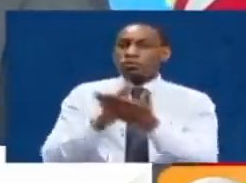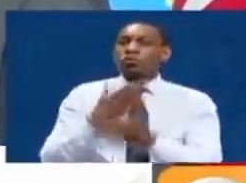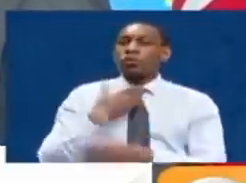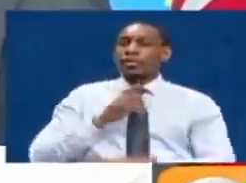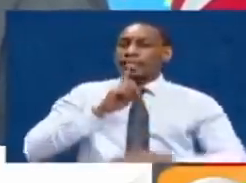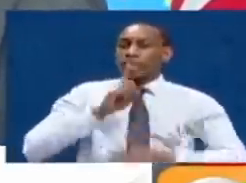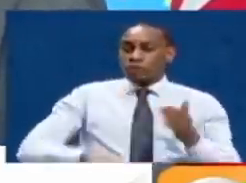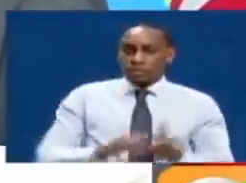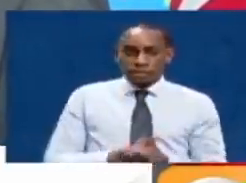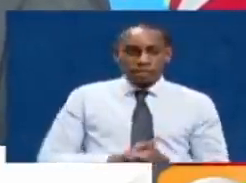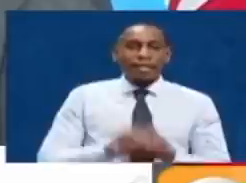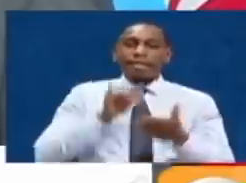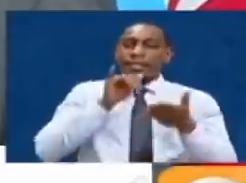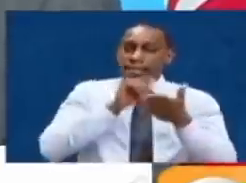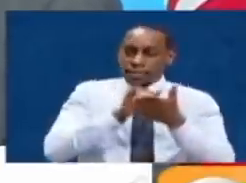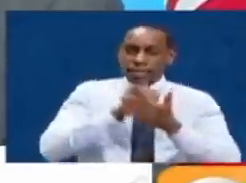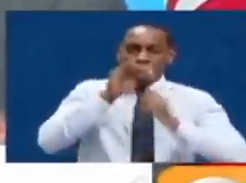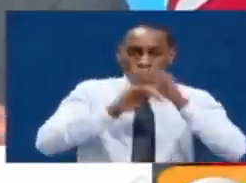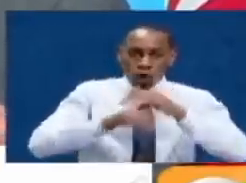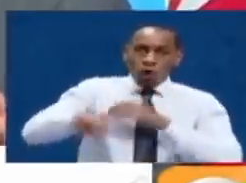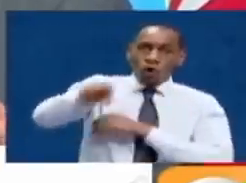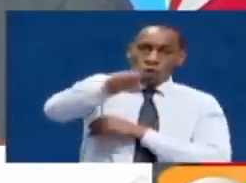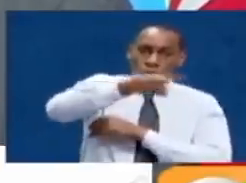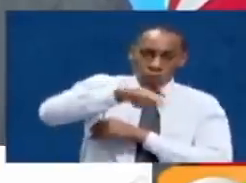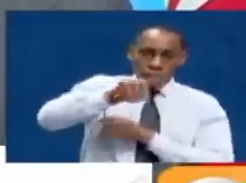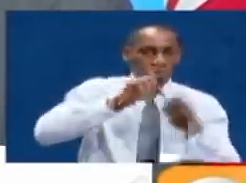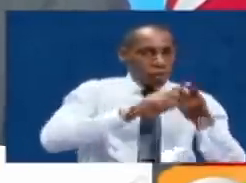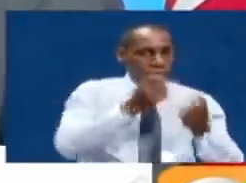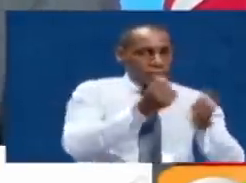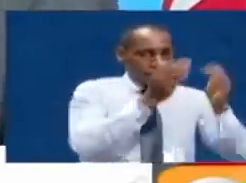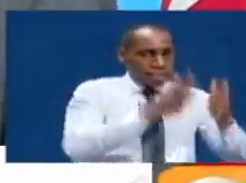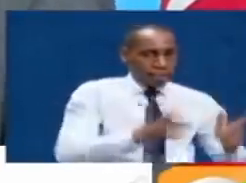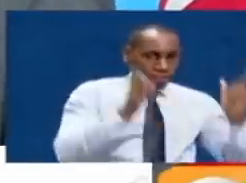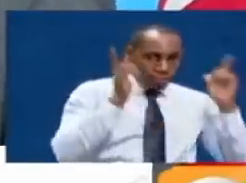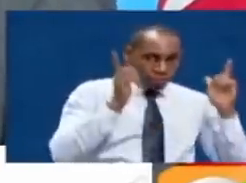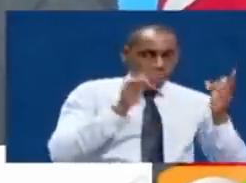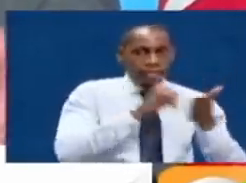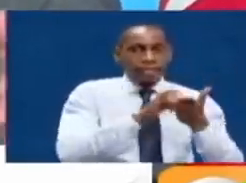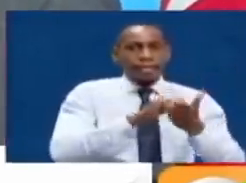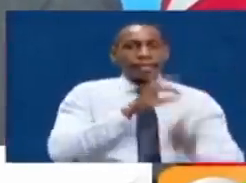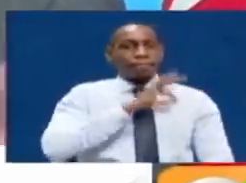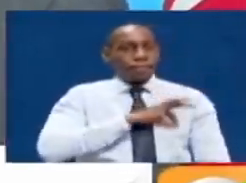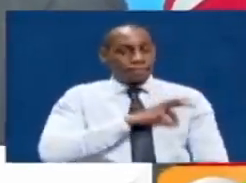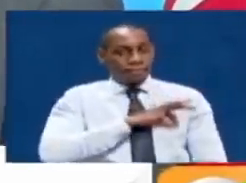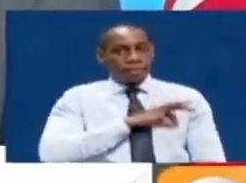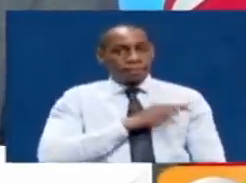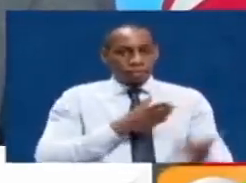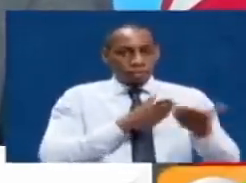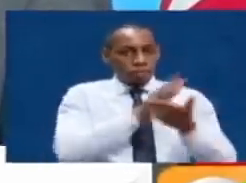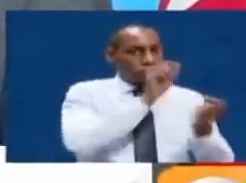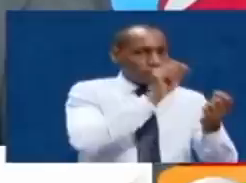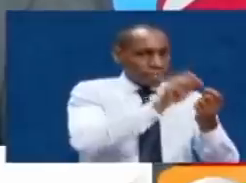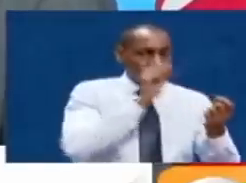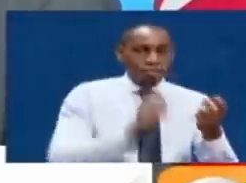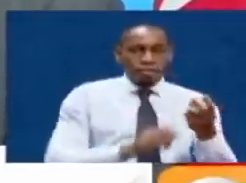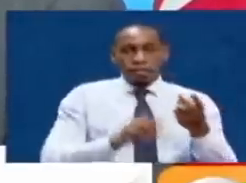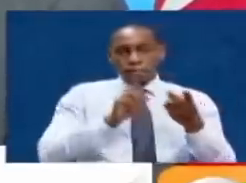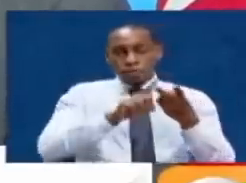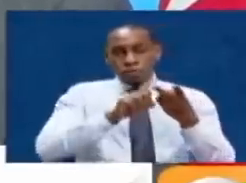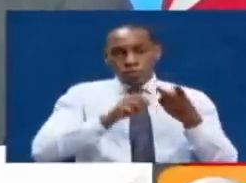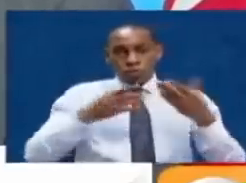say that all of us, whether we are drivers of trucks who would be benefiting from this through the tests, the